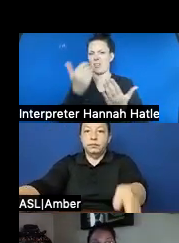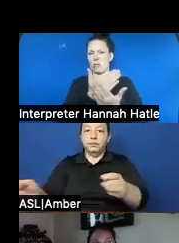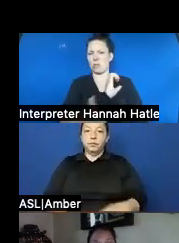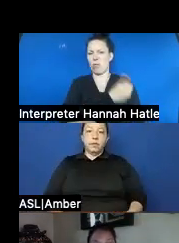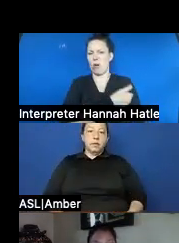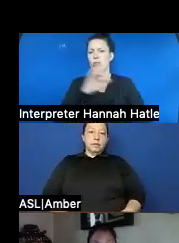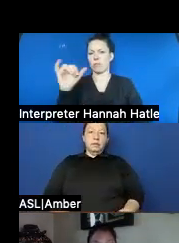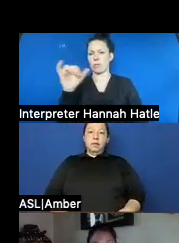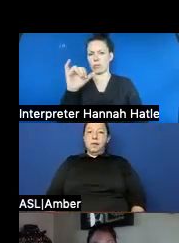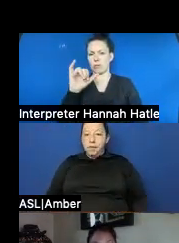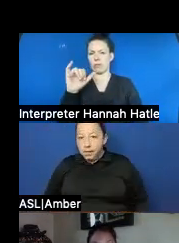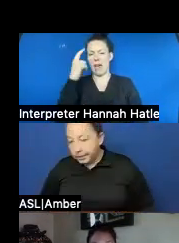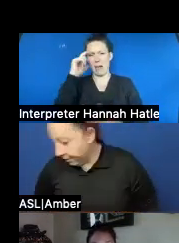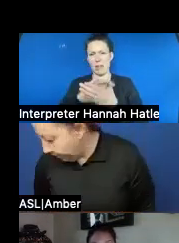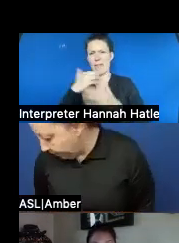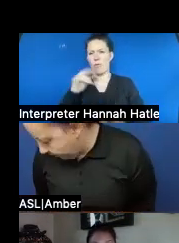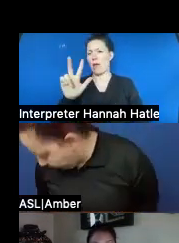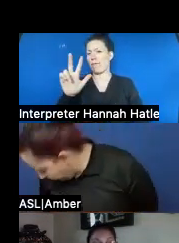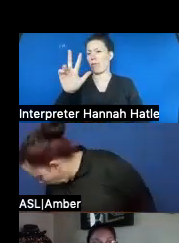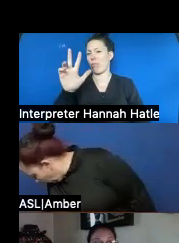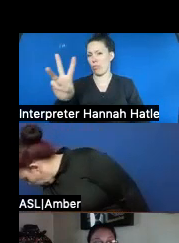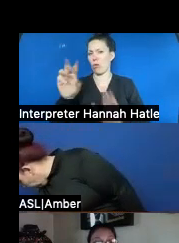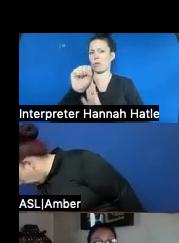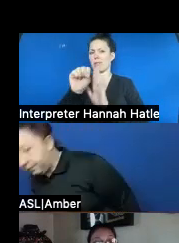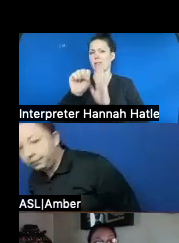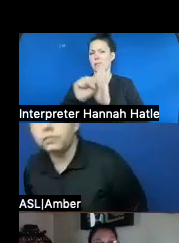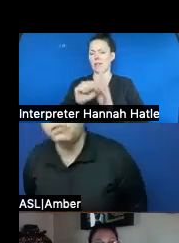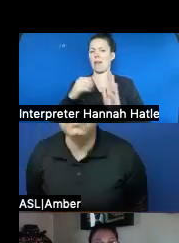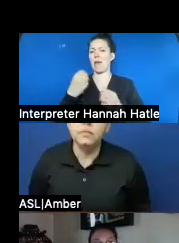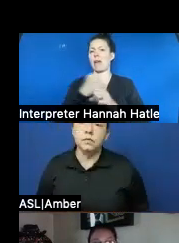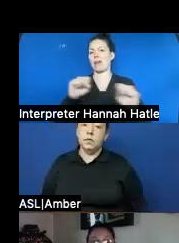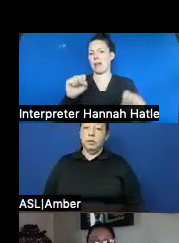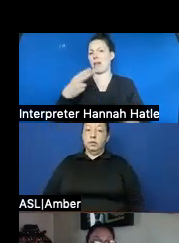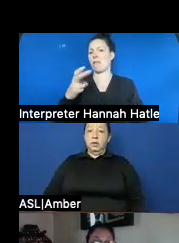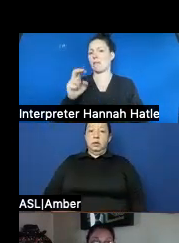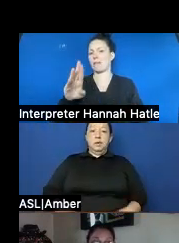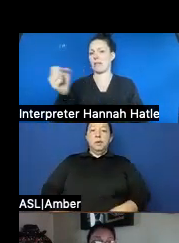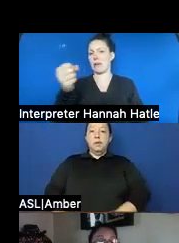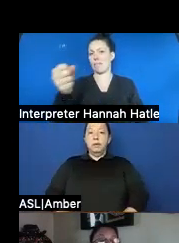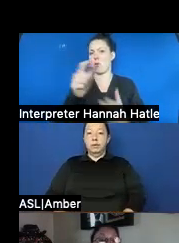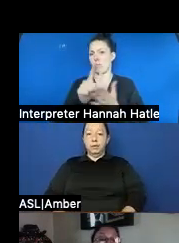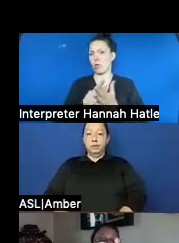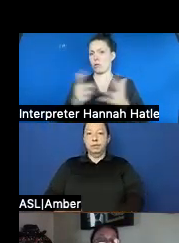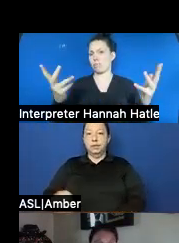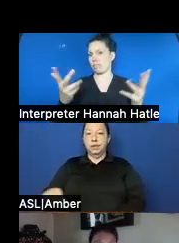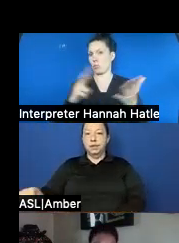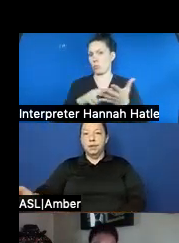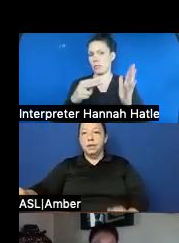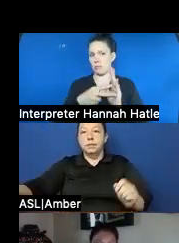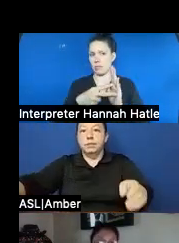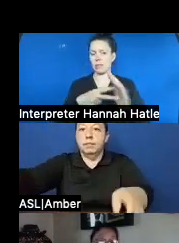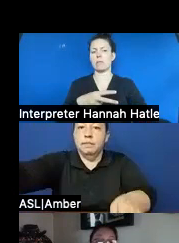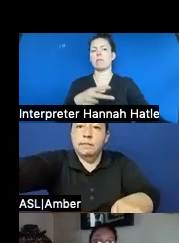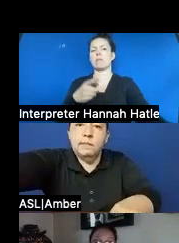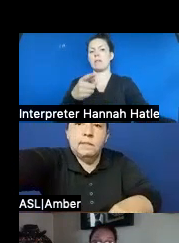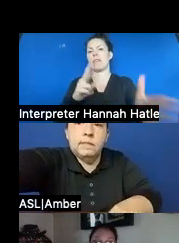there are 36 states that have Safe Harbor laws. And what does it mean? The Safe Harbor law